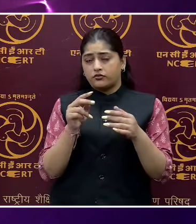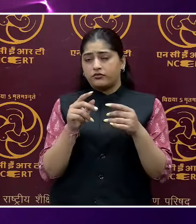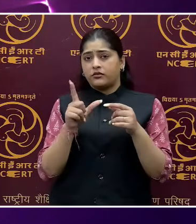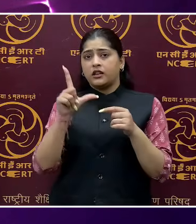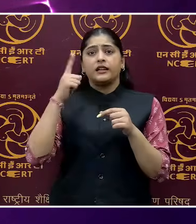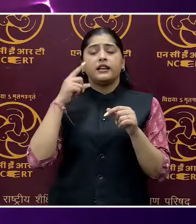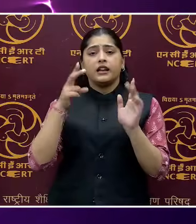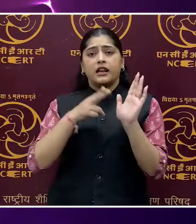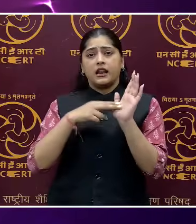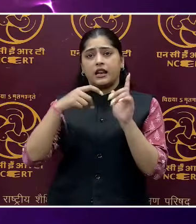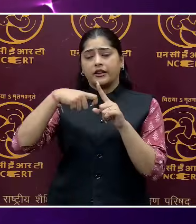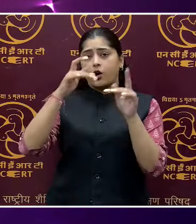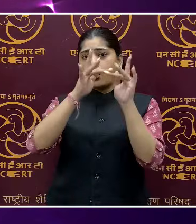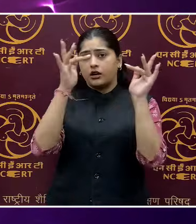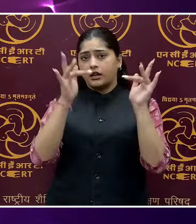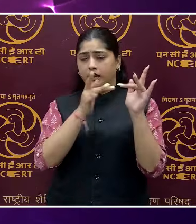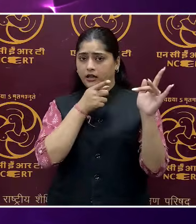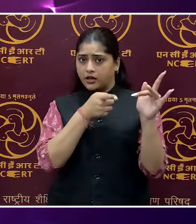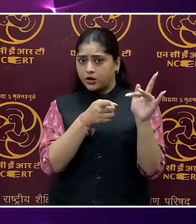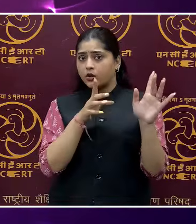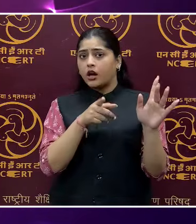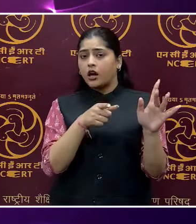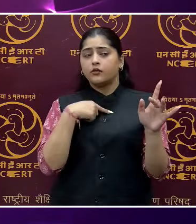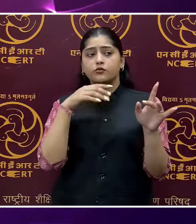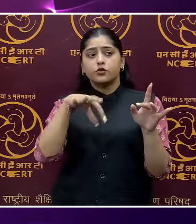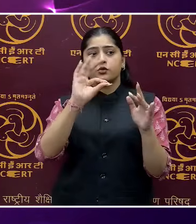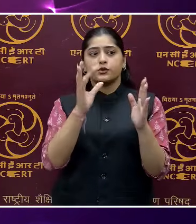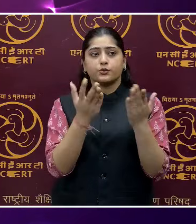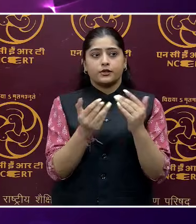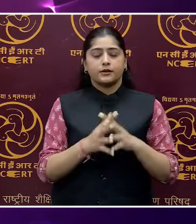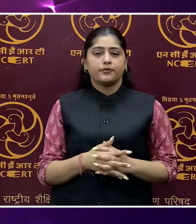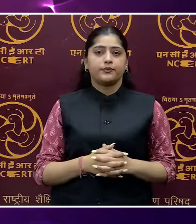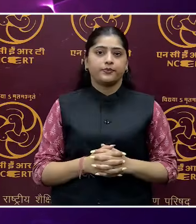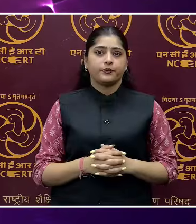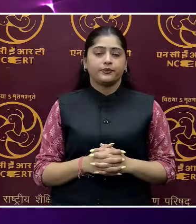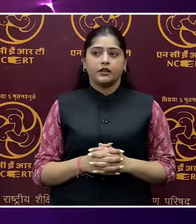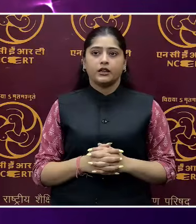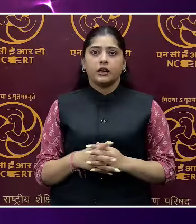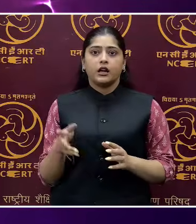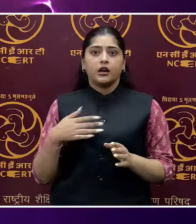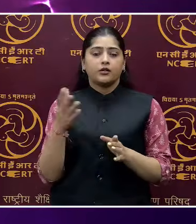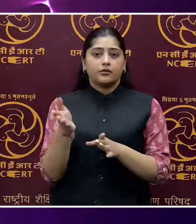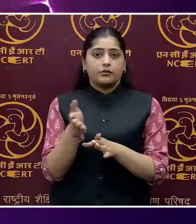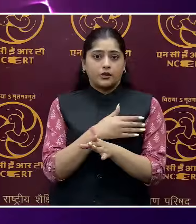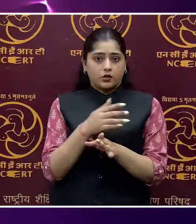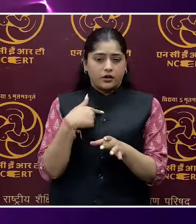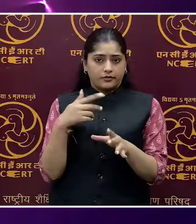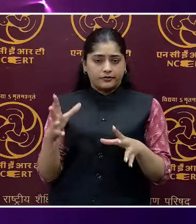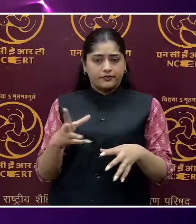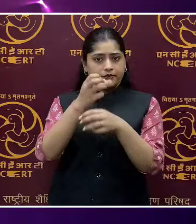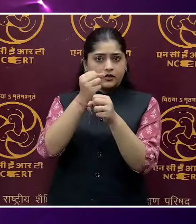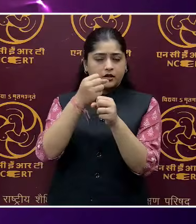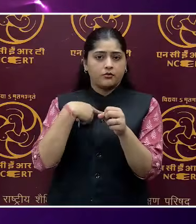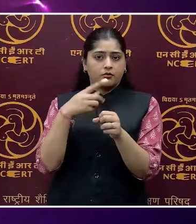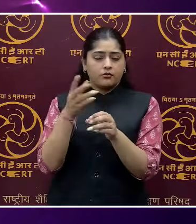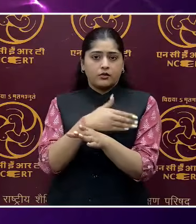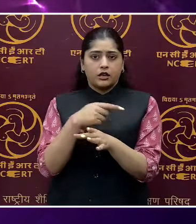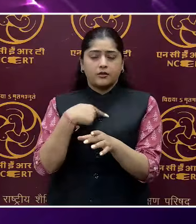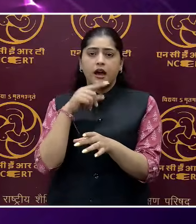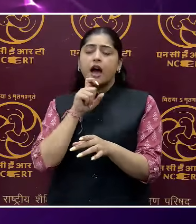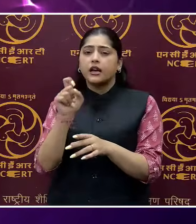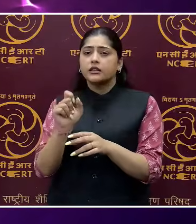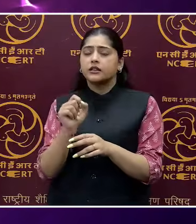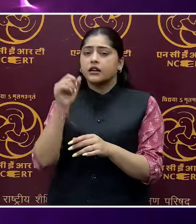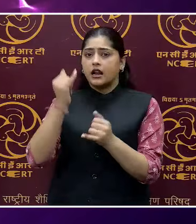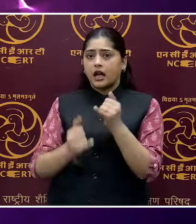taken from these websites and books. Okay, ma'am, but before we wrapping up this session, I just want to ask you one